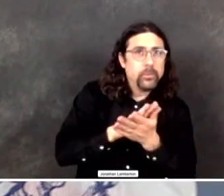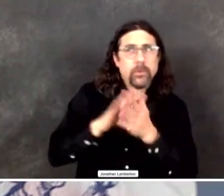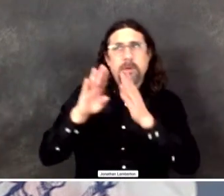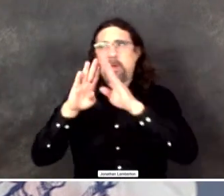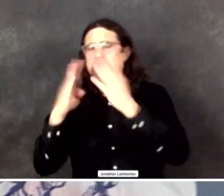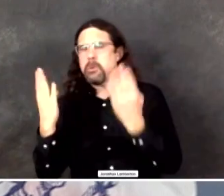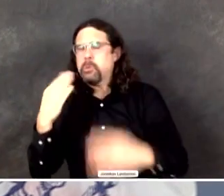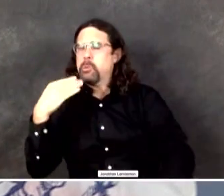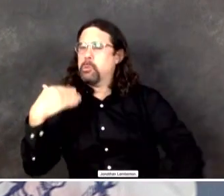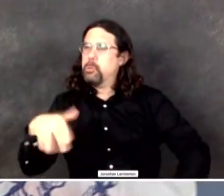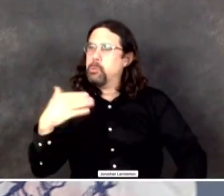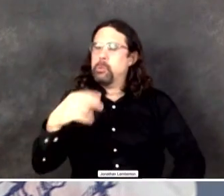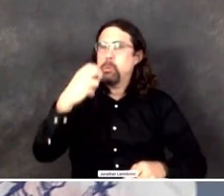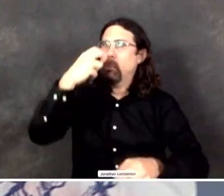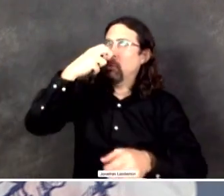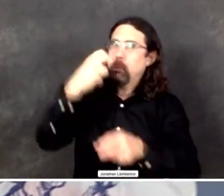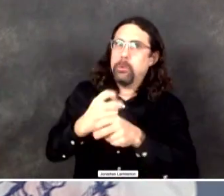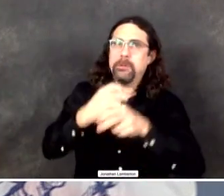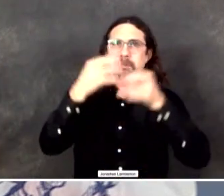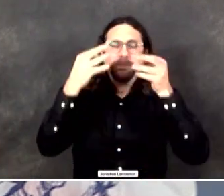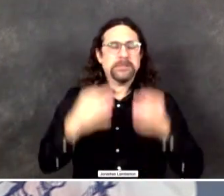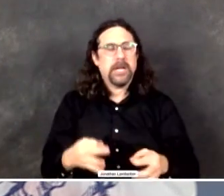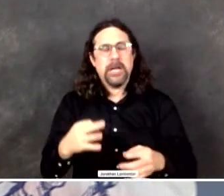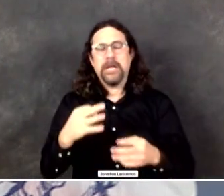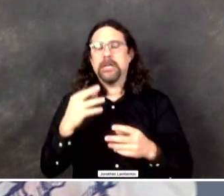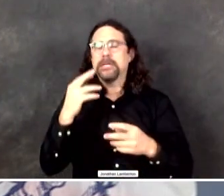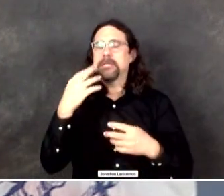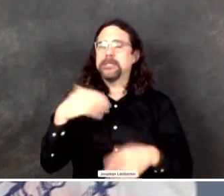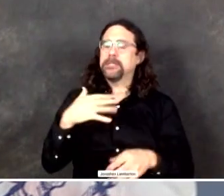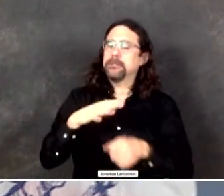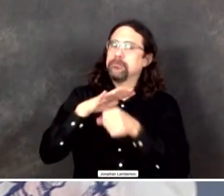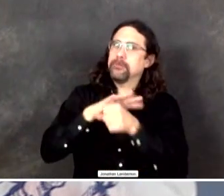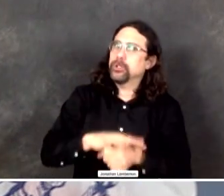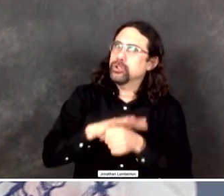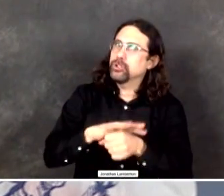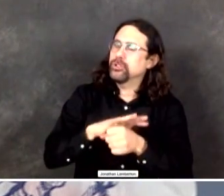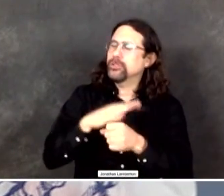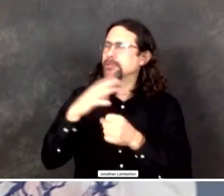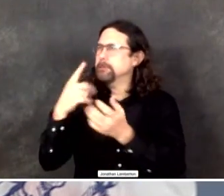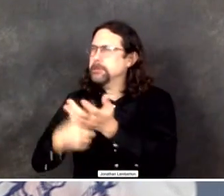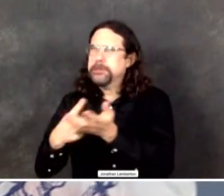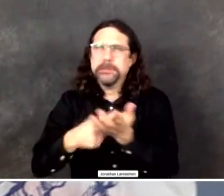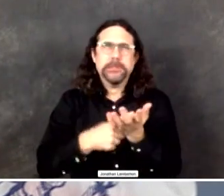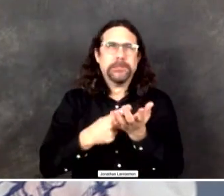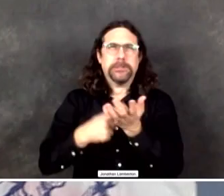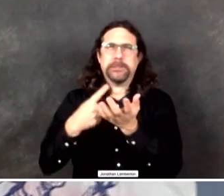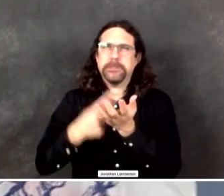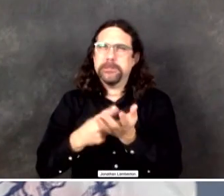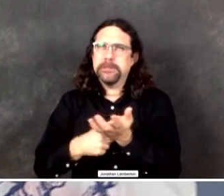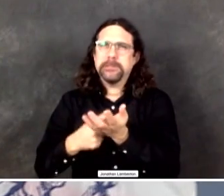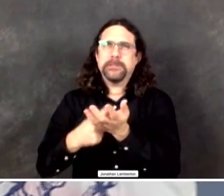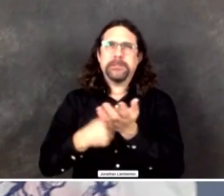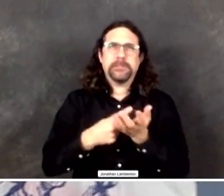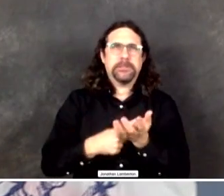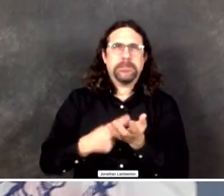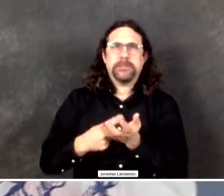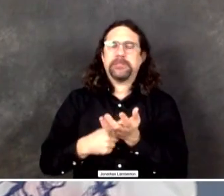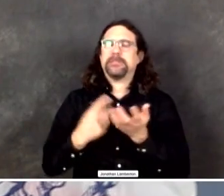And I said it bluntly from the very beginning that if we closed the schools, there was a very strong likelihood we wouldn't be able to bring them back for this school